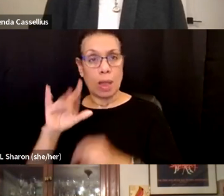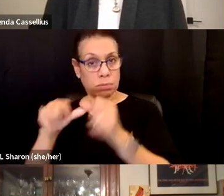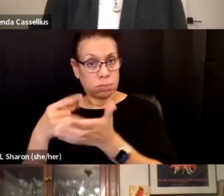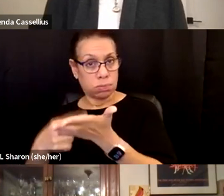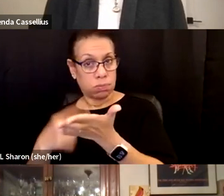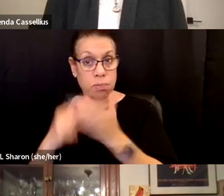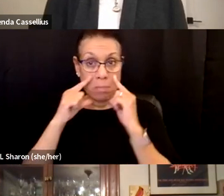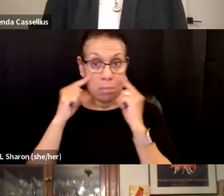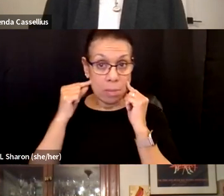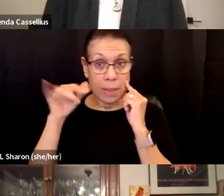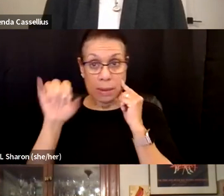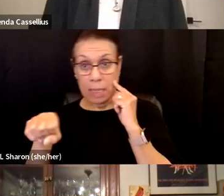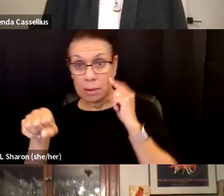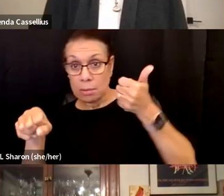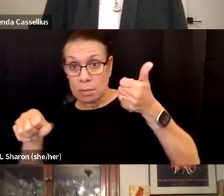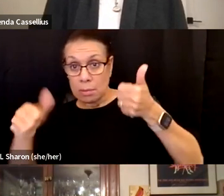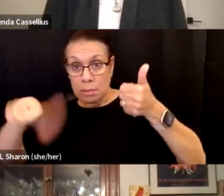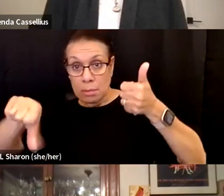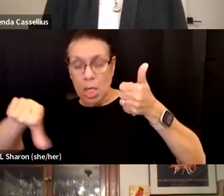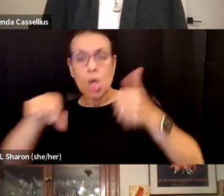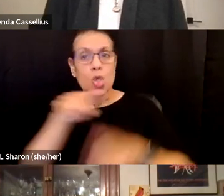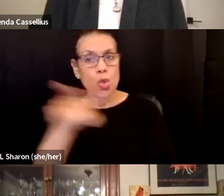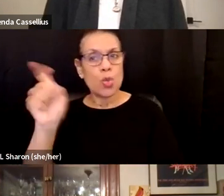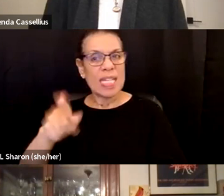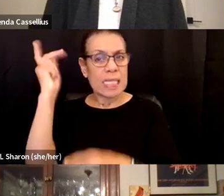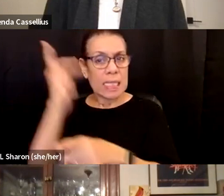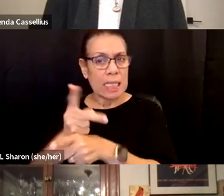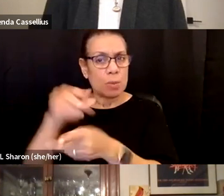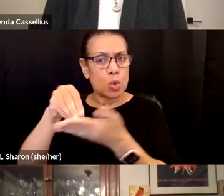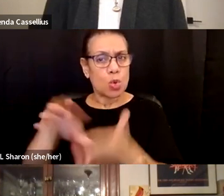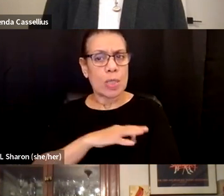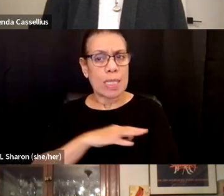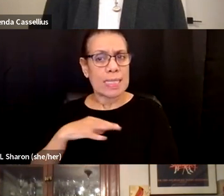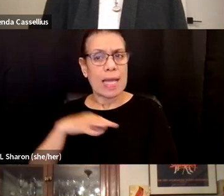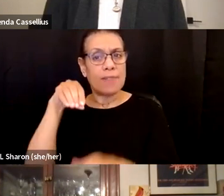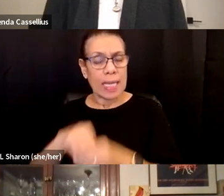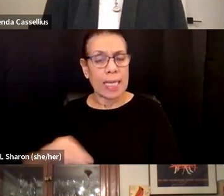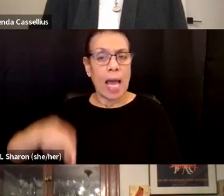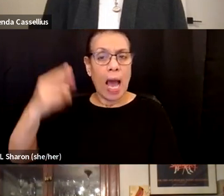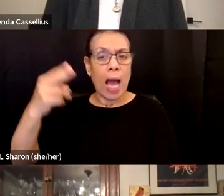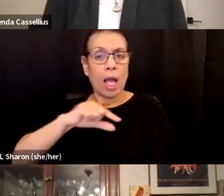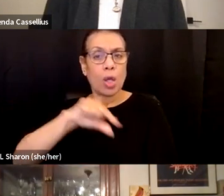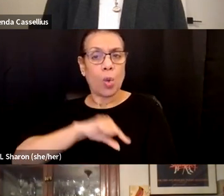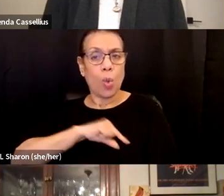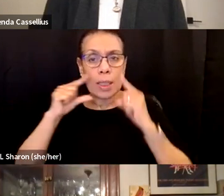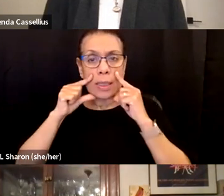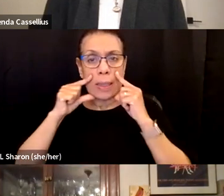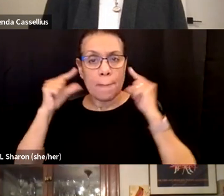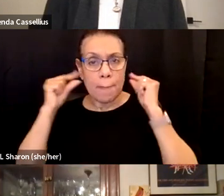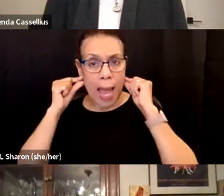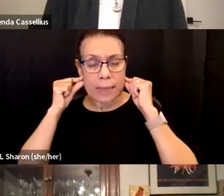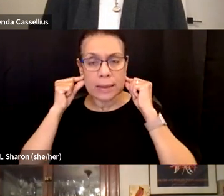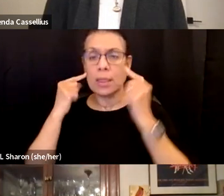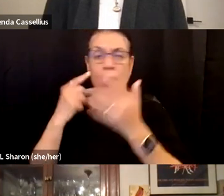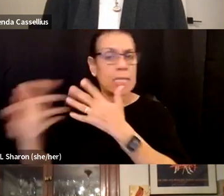mass requirement bps should get and keep students and staff in high quality mass regardless of what deci